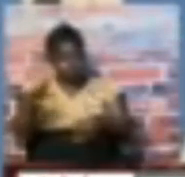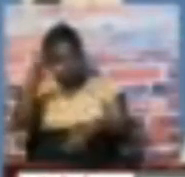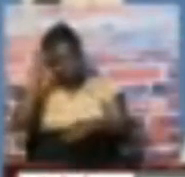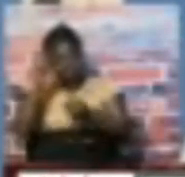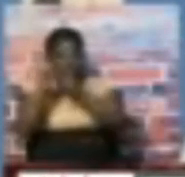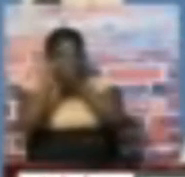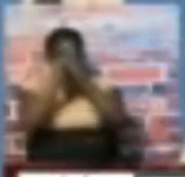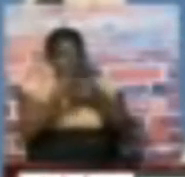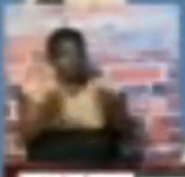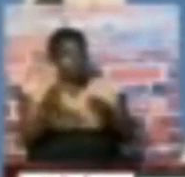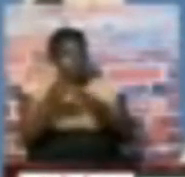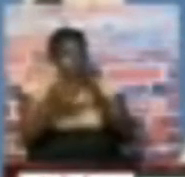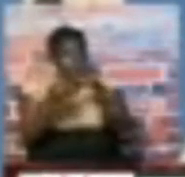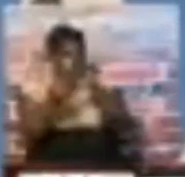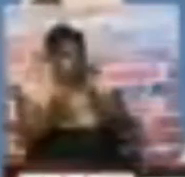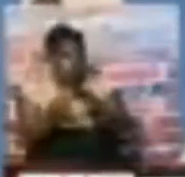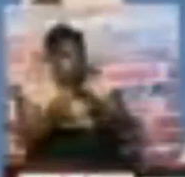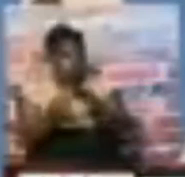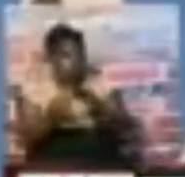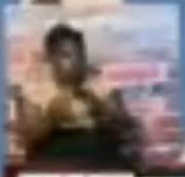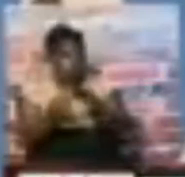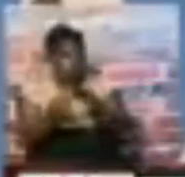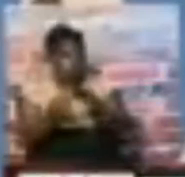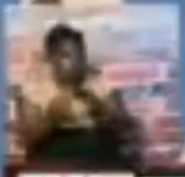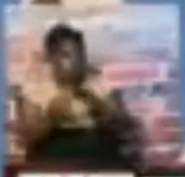Special Presidential Advisor Jennifer Full